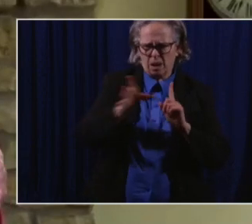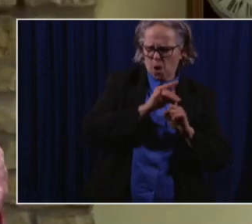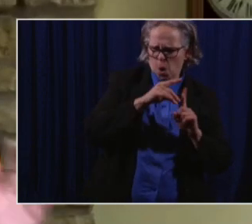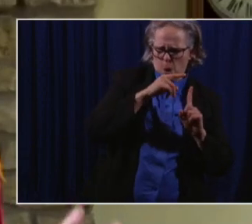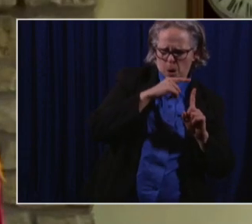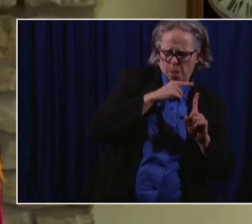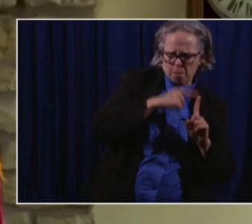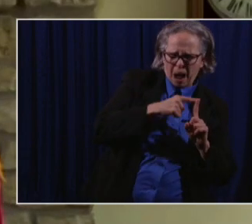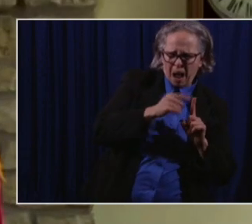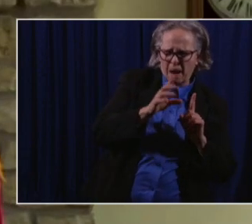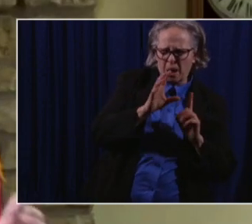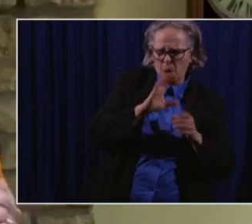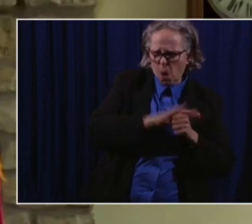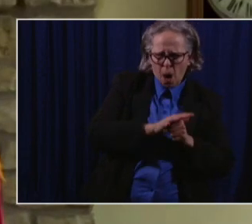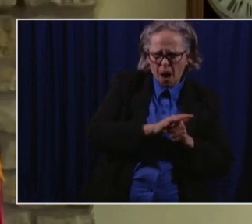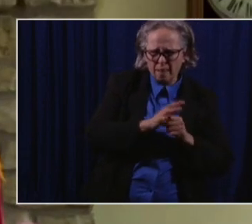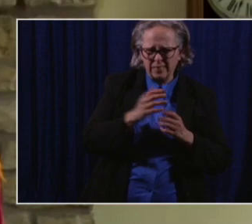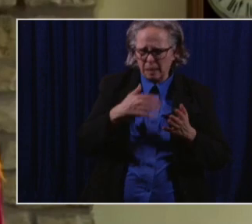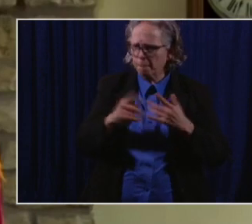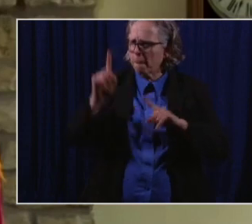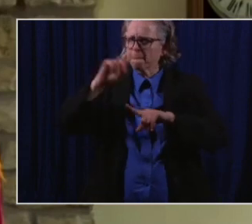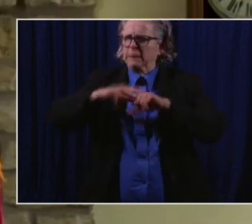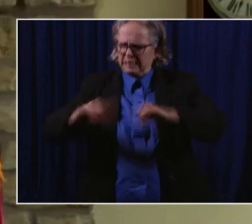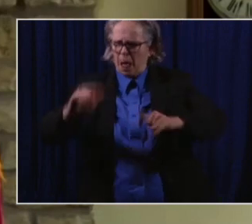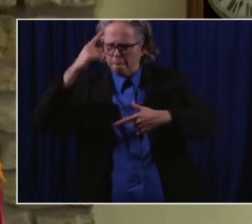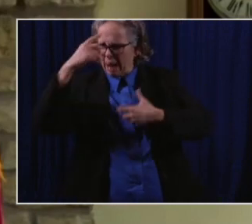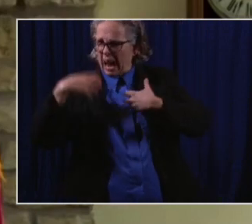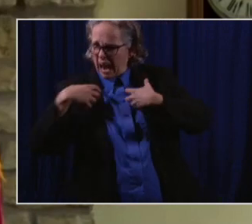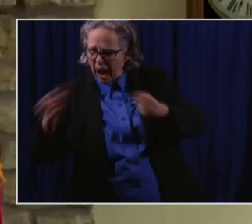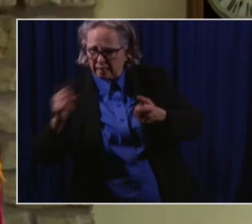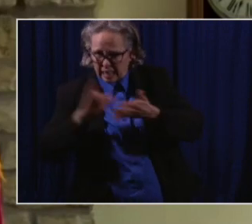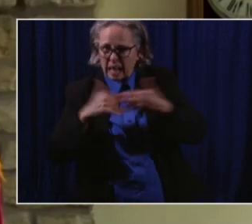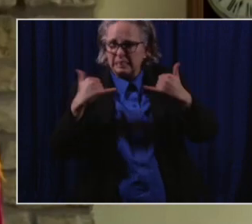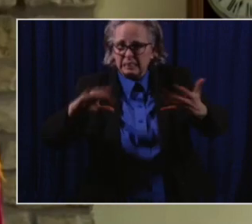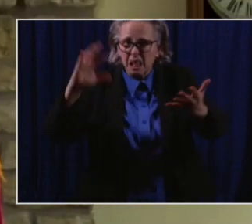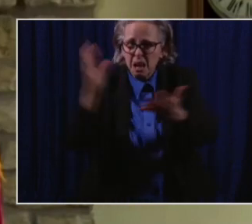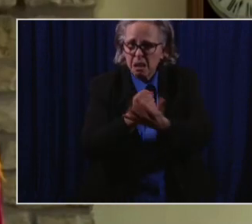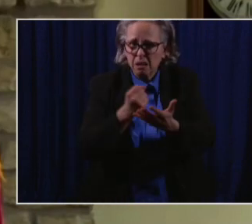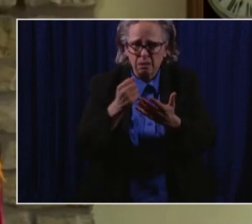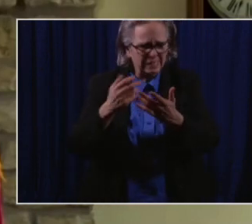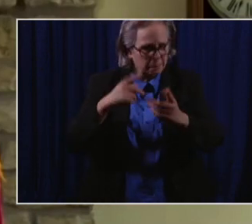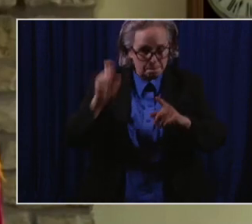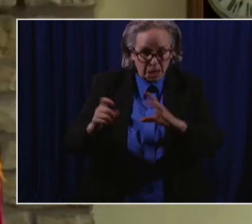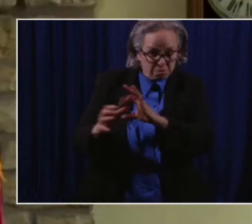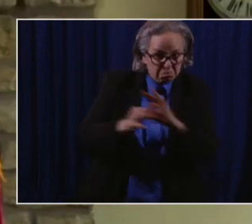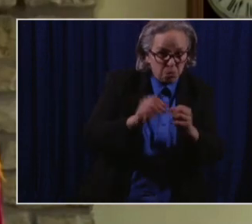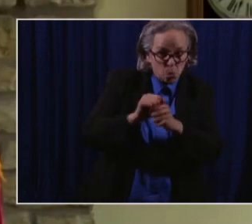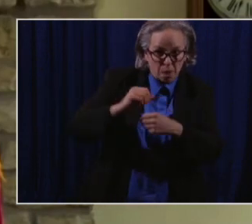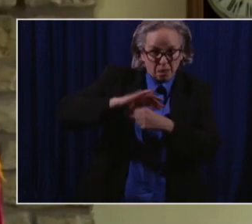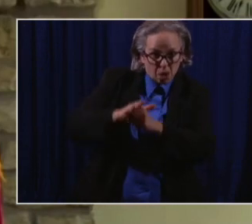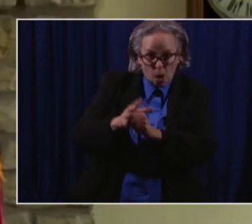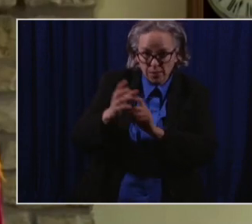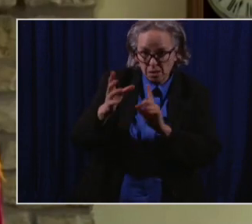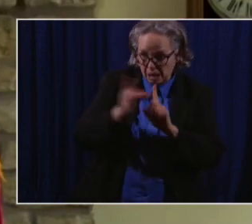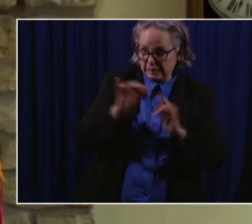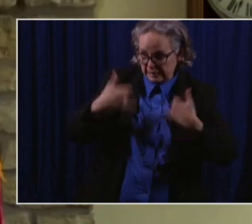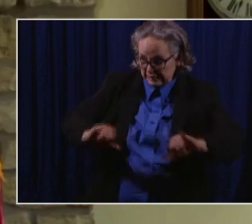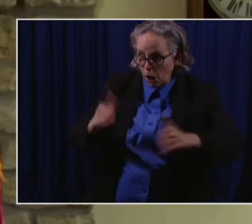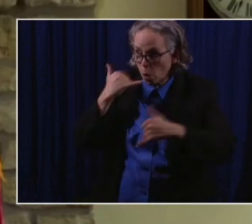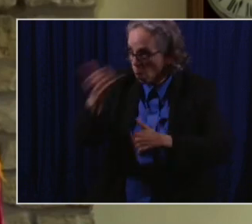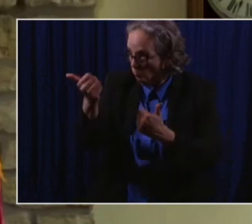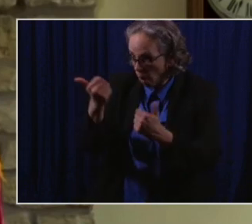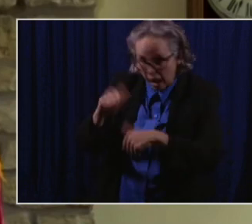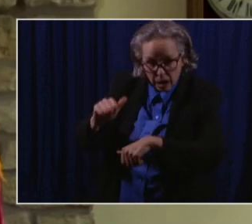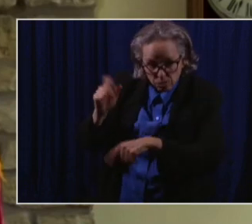a mental health problem, or I've got a drug addiction problem, whoever is on that other line will be able to help me or